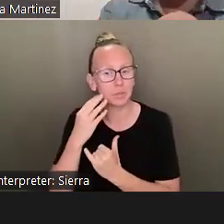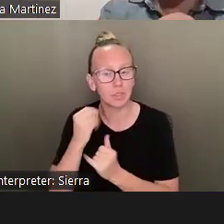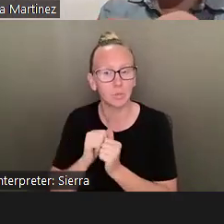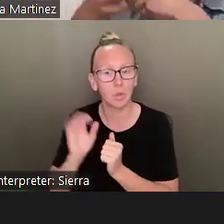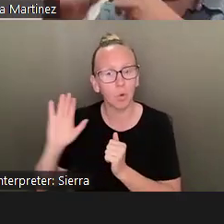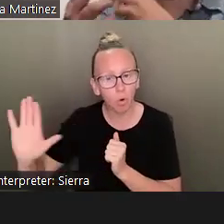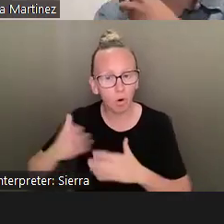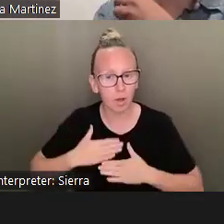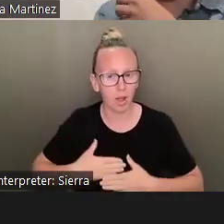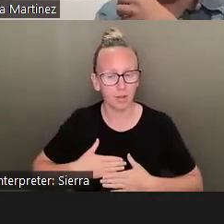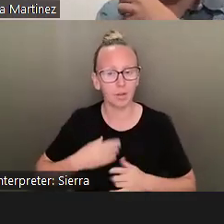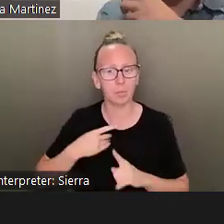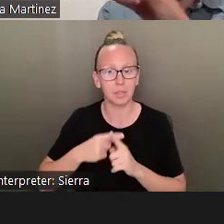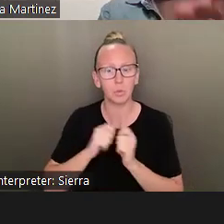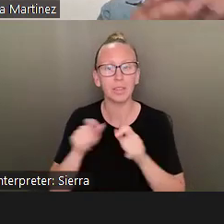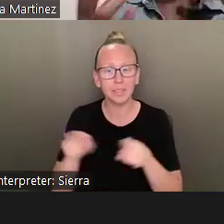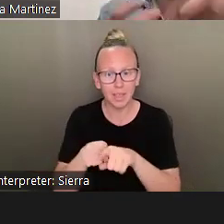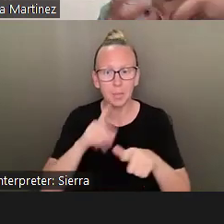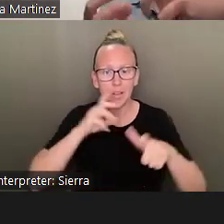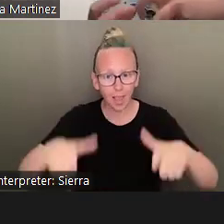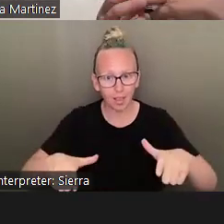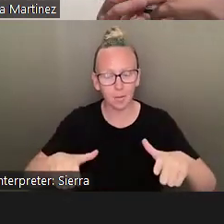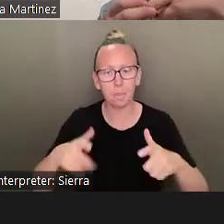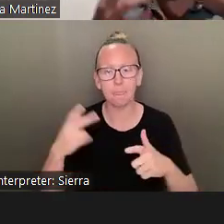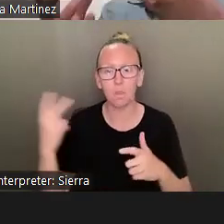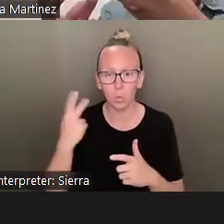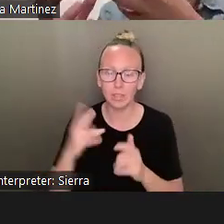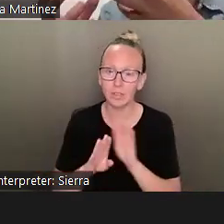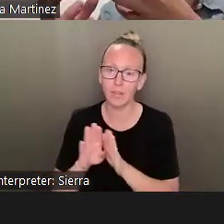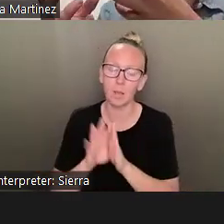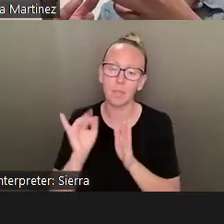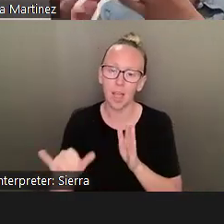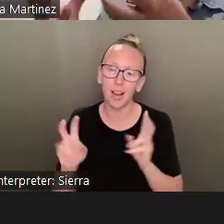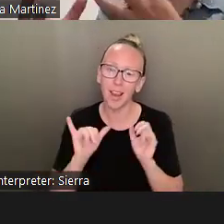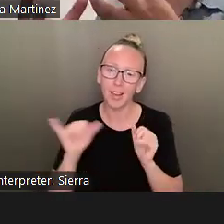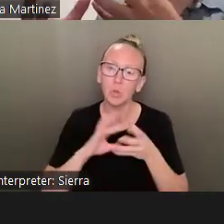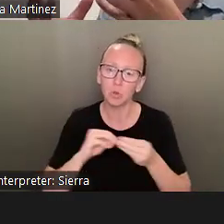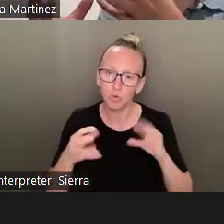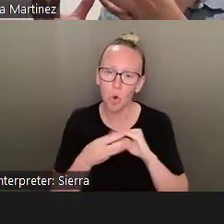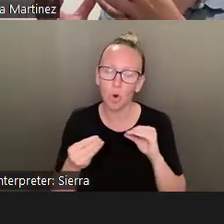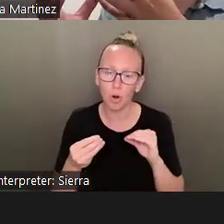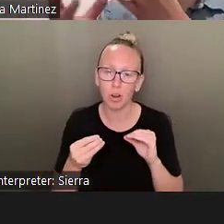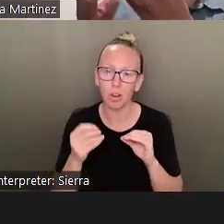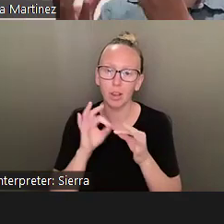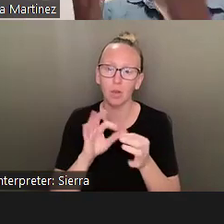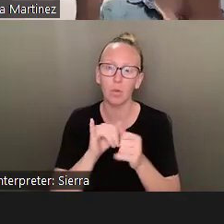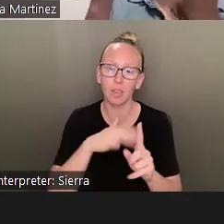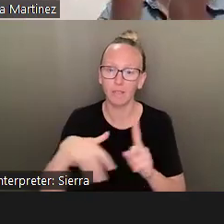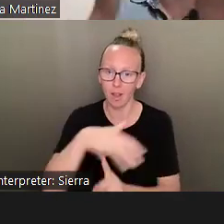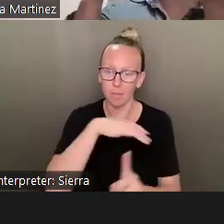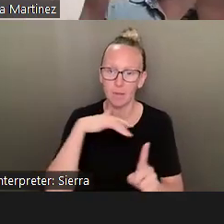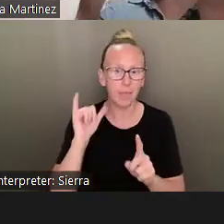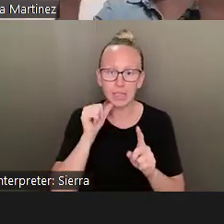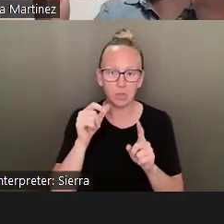body and with the same place, that we were able to develop this narrative environment that didn't rely on like